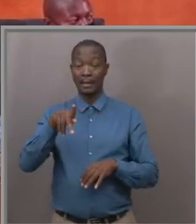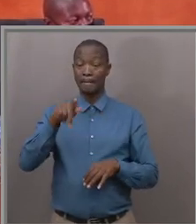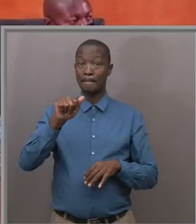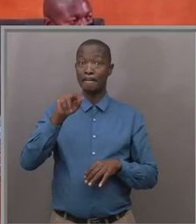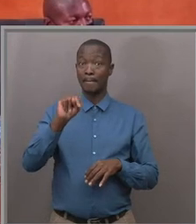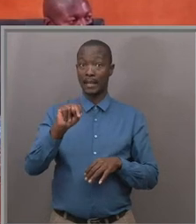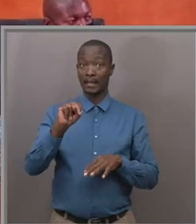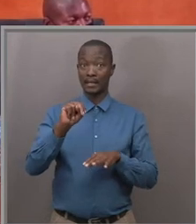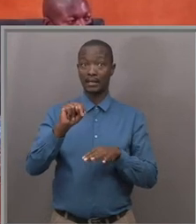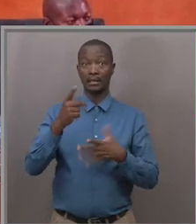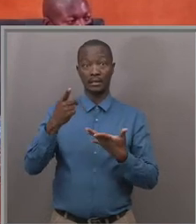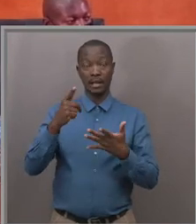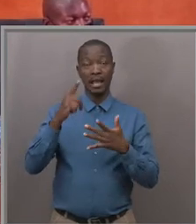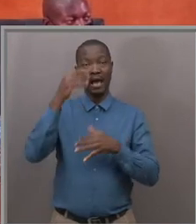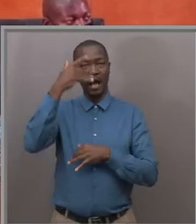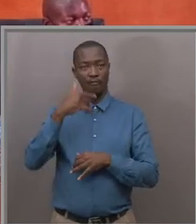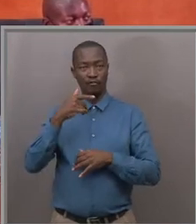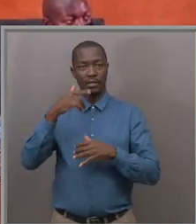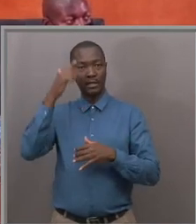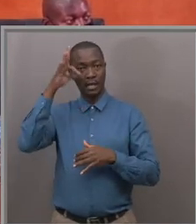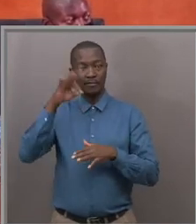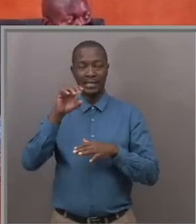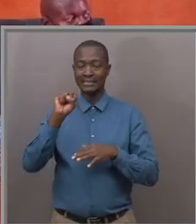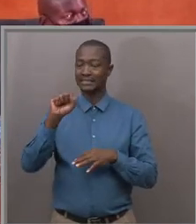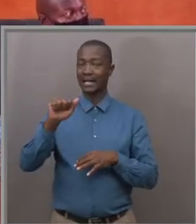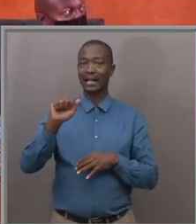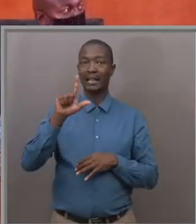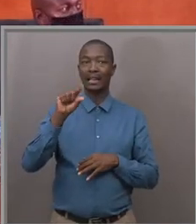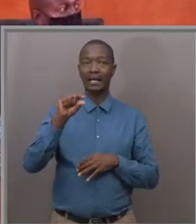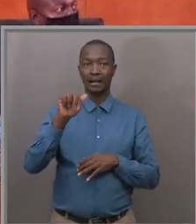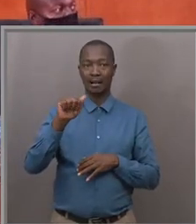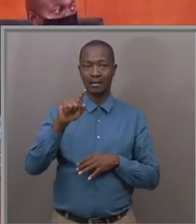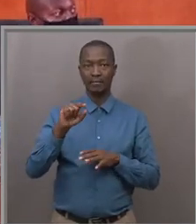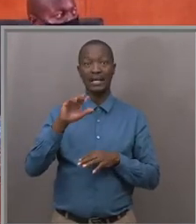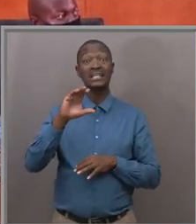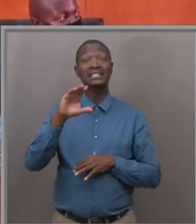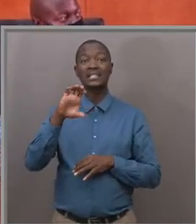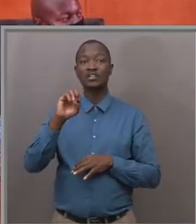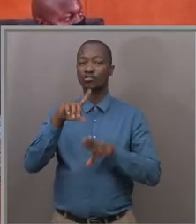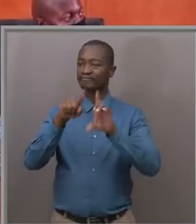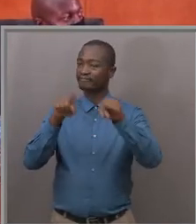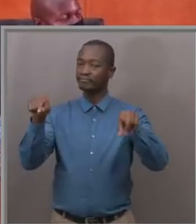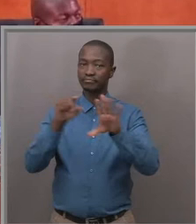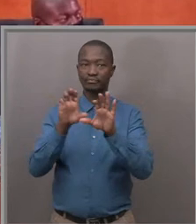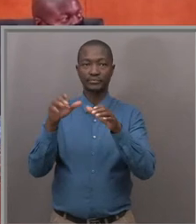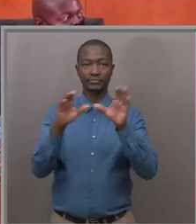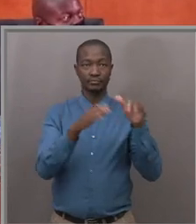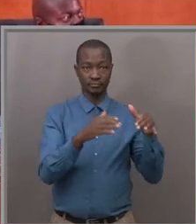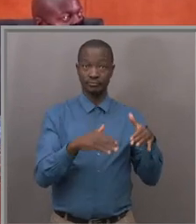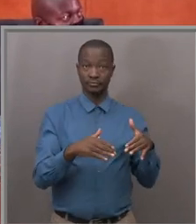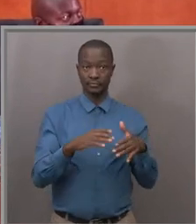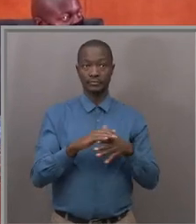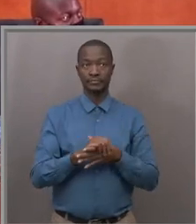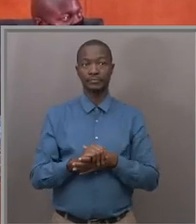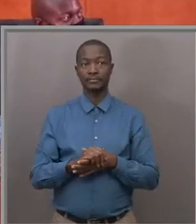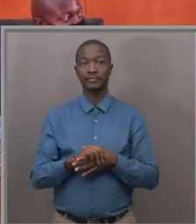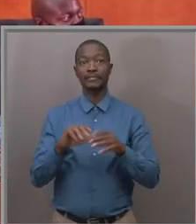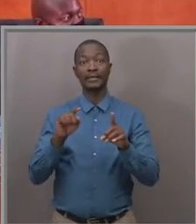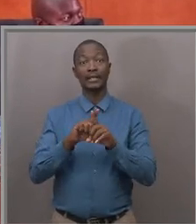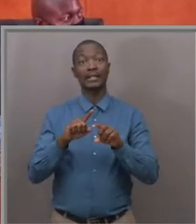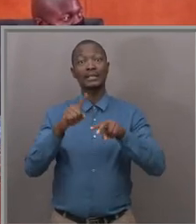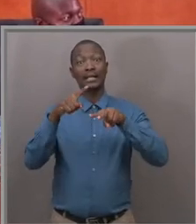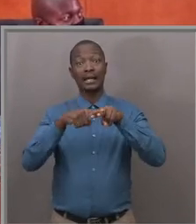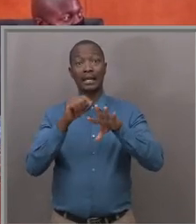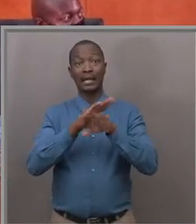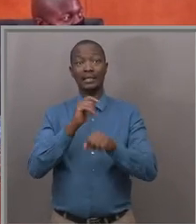SALGA delegates, sports legends, CEOs of various corporate companies, the AIDS Council in